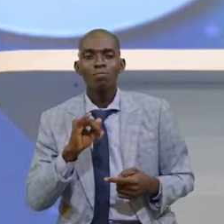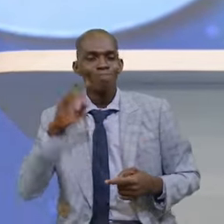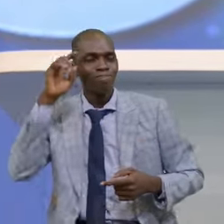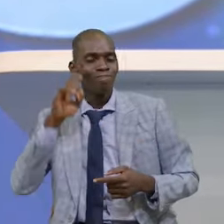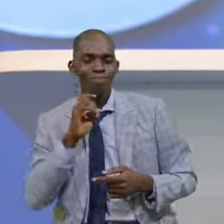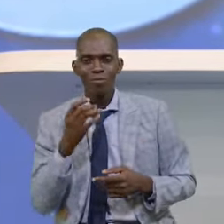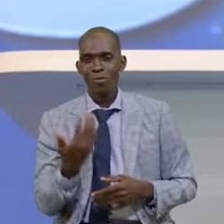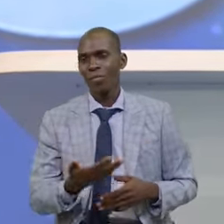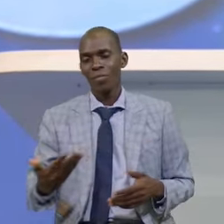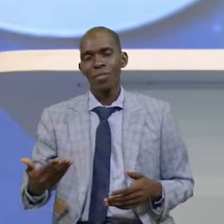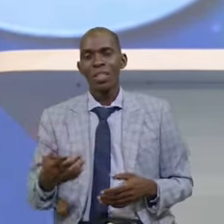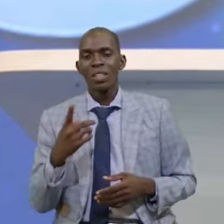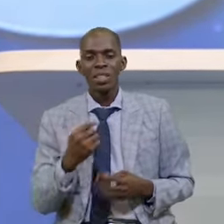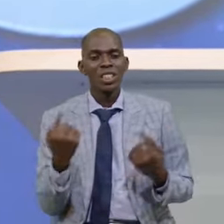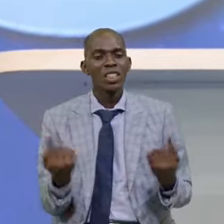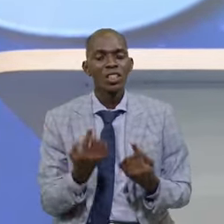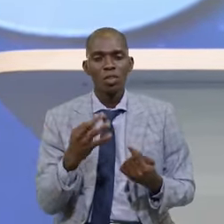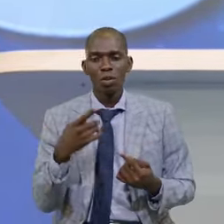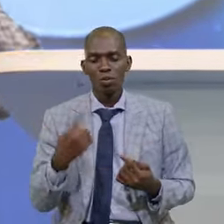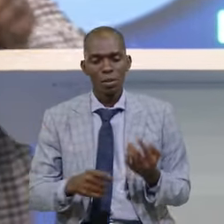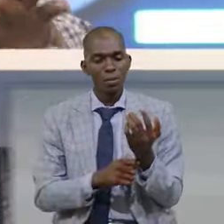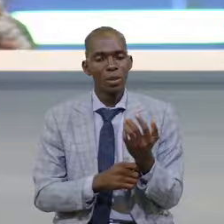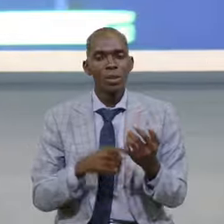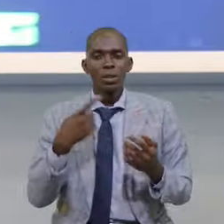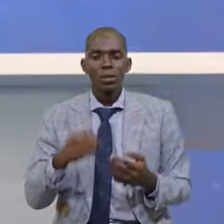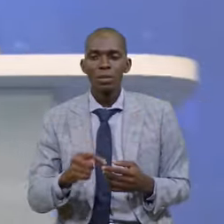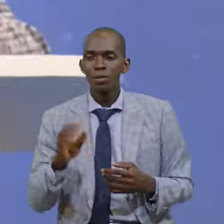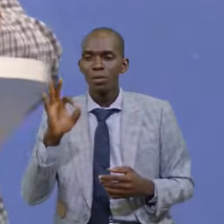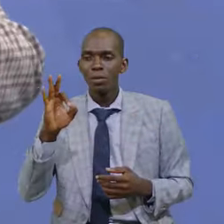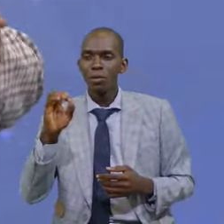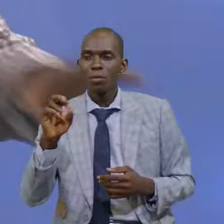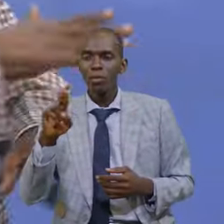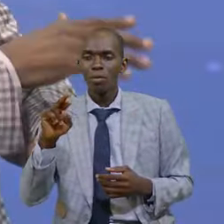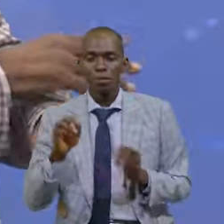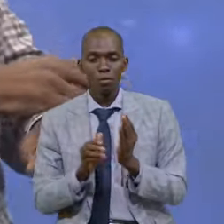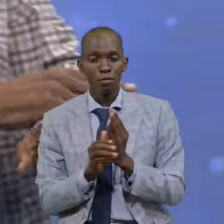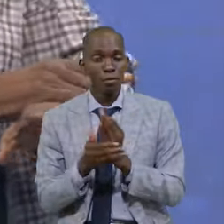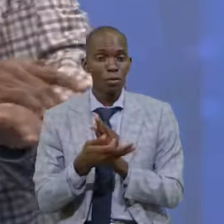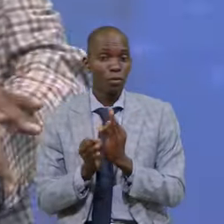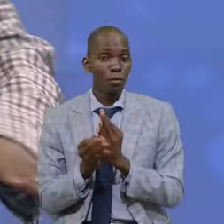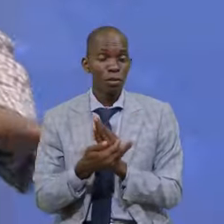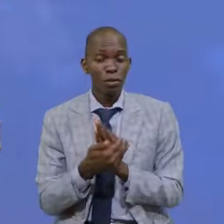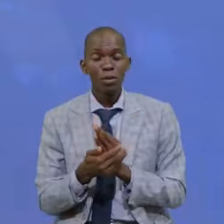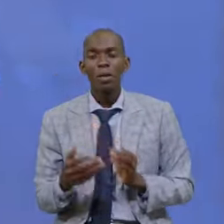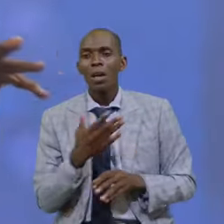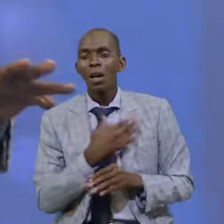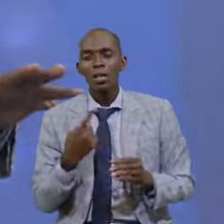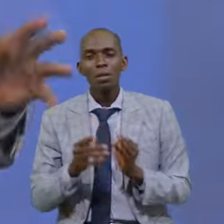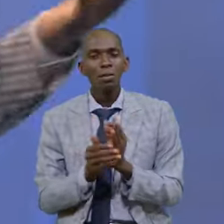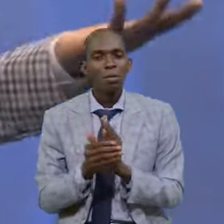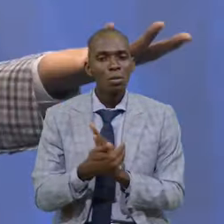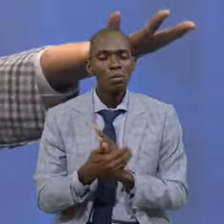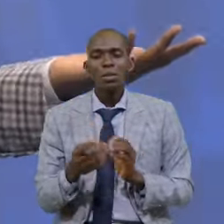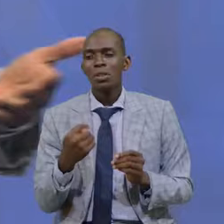sin of the flesh, the fornication, the adultery, the works of the flesh. They